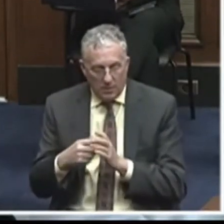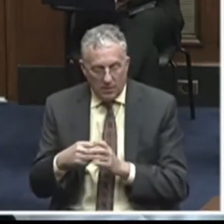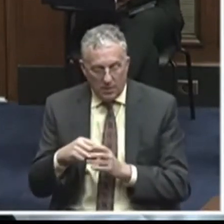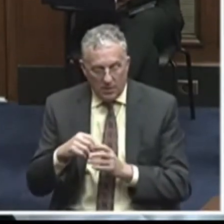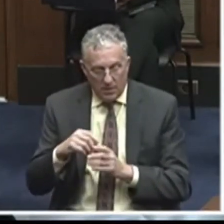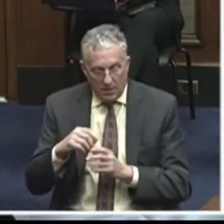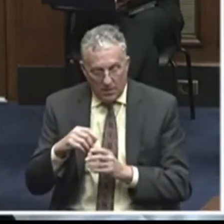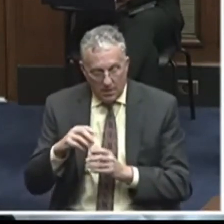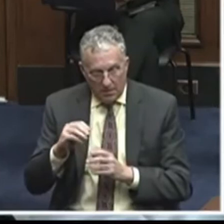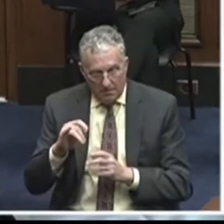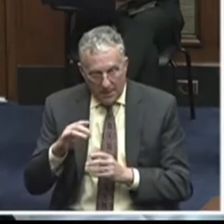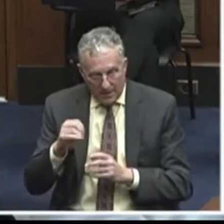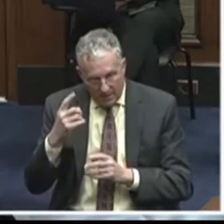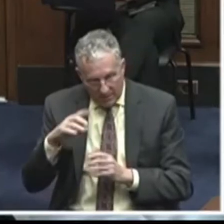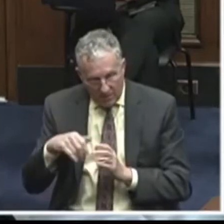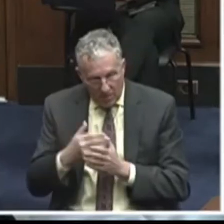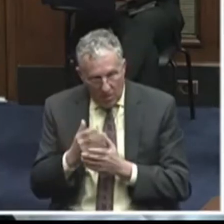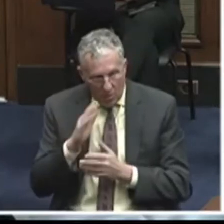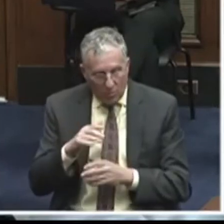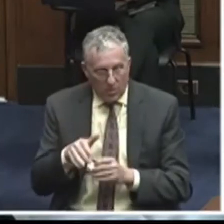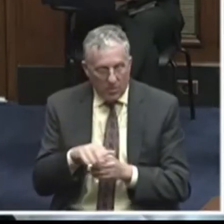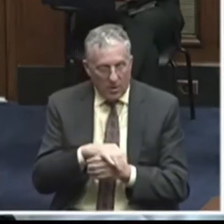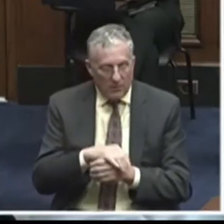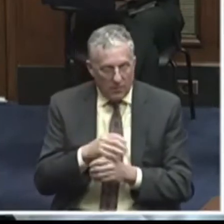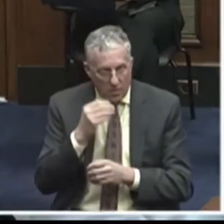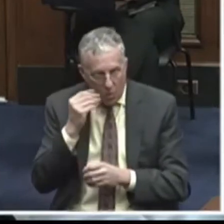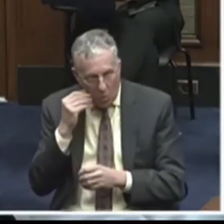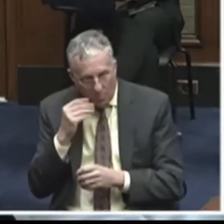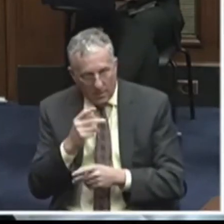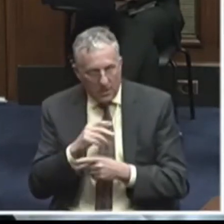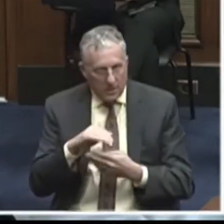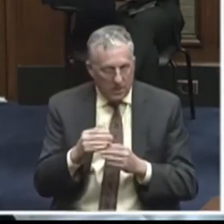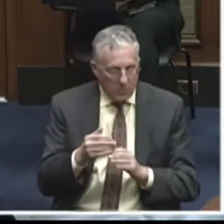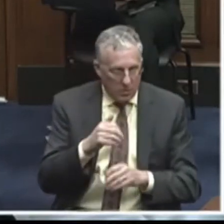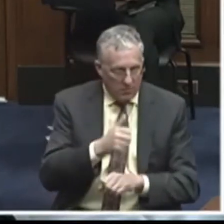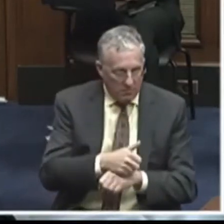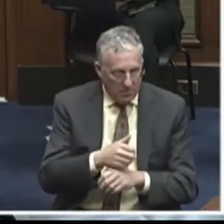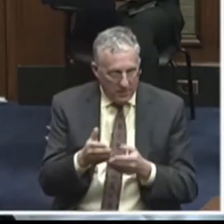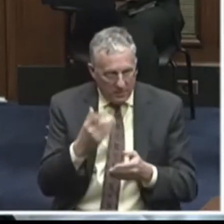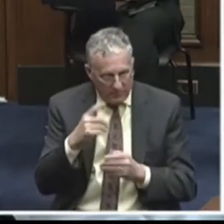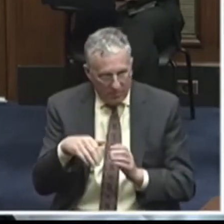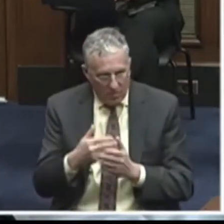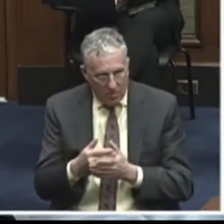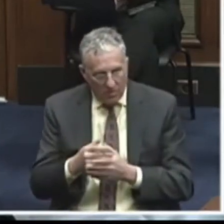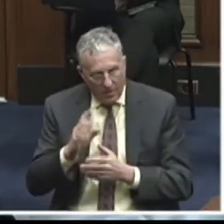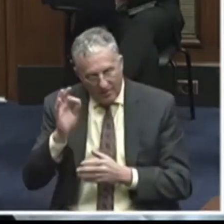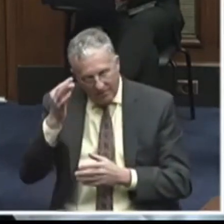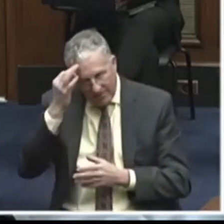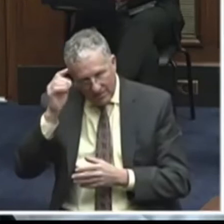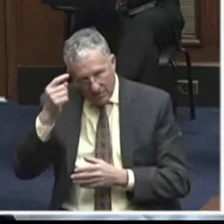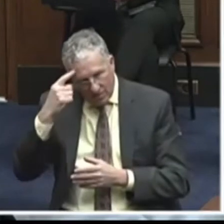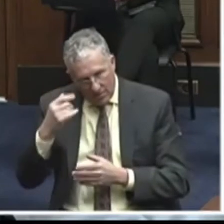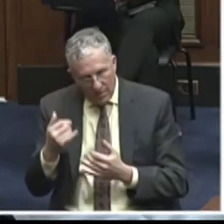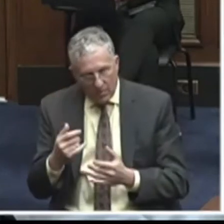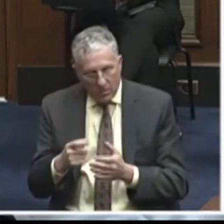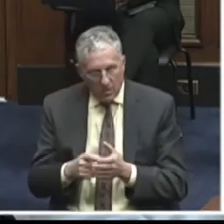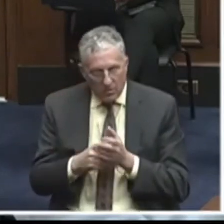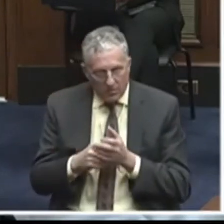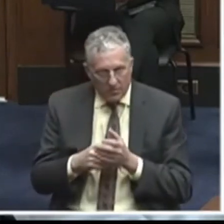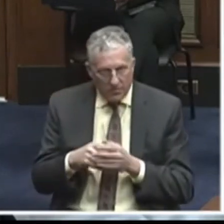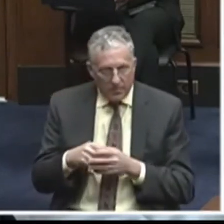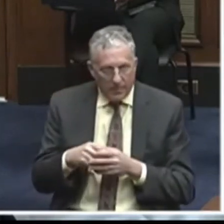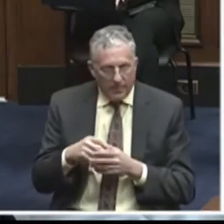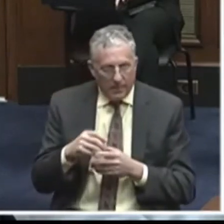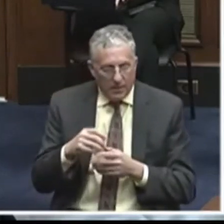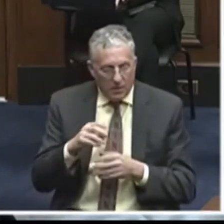All covers home and community-based services for all who need it. The federal government currently requires states to fund nursing home